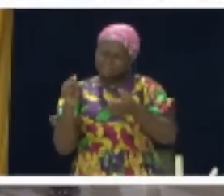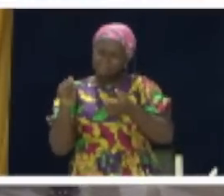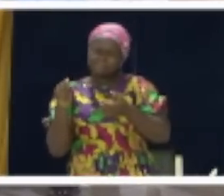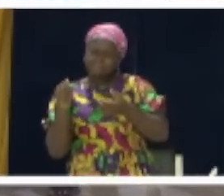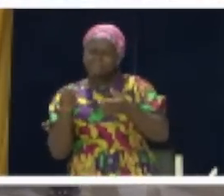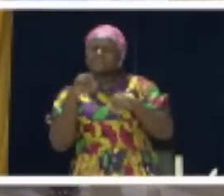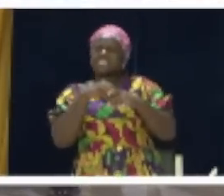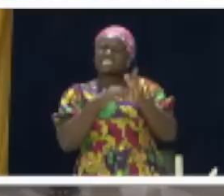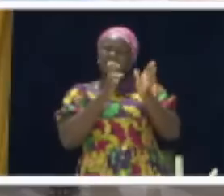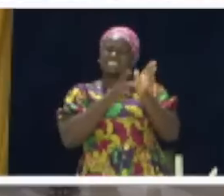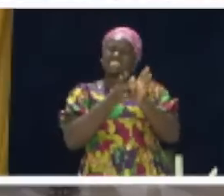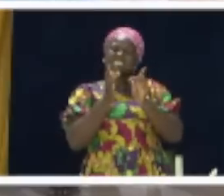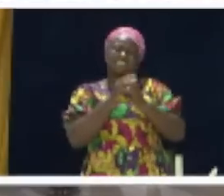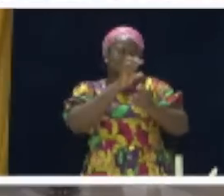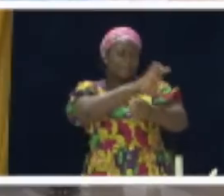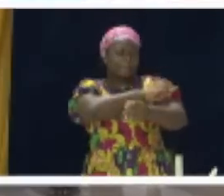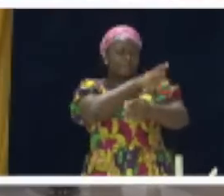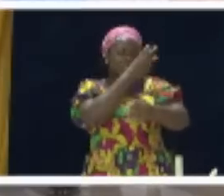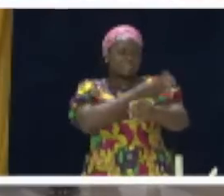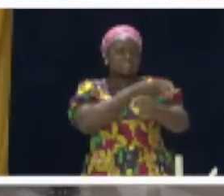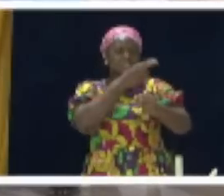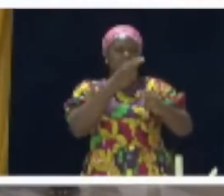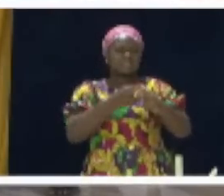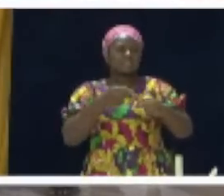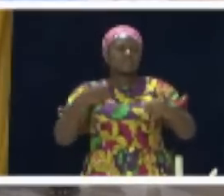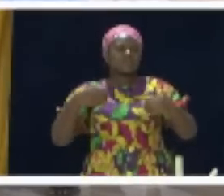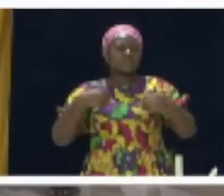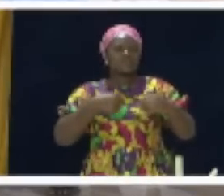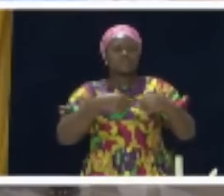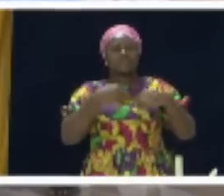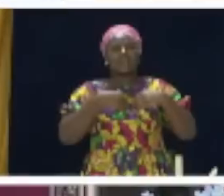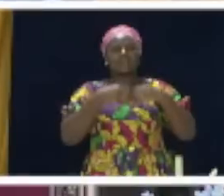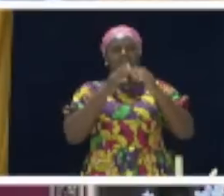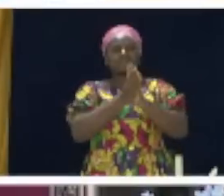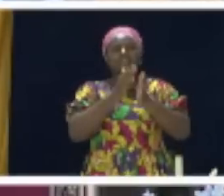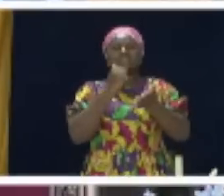In Jesus' mighty name, we have prayed.